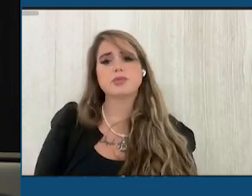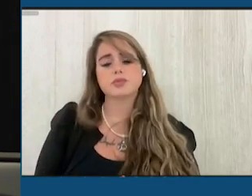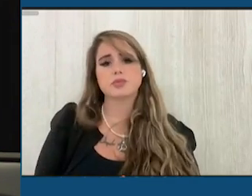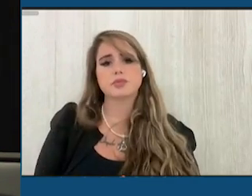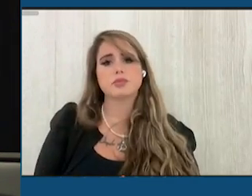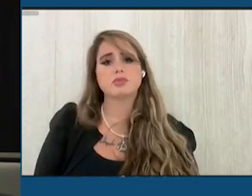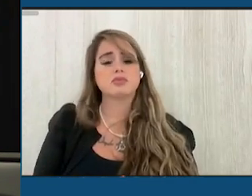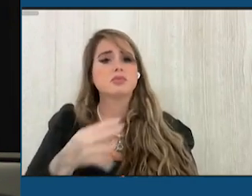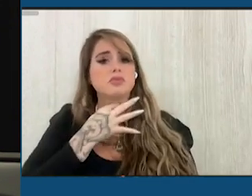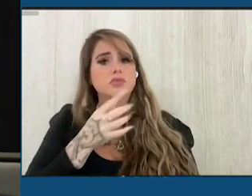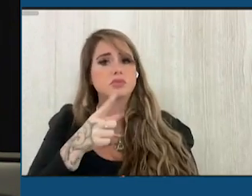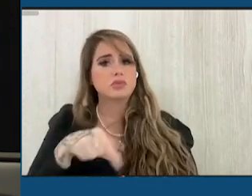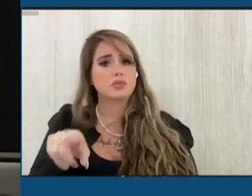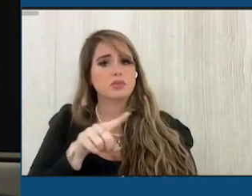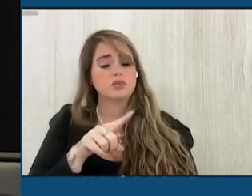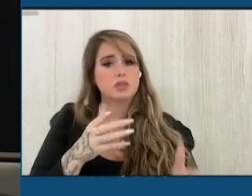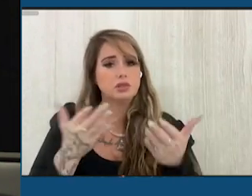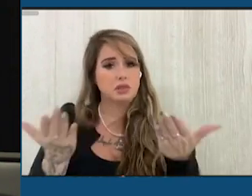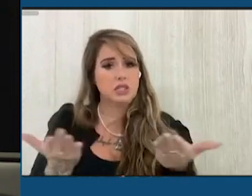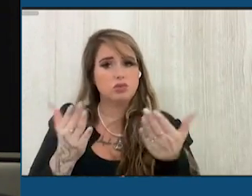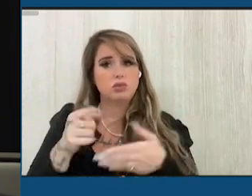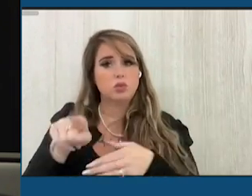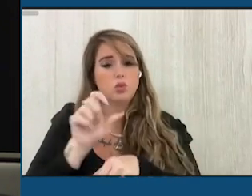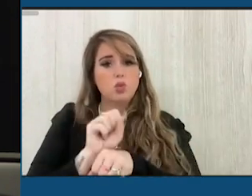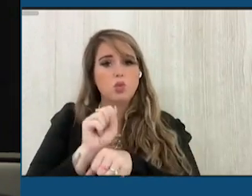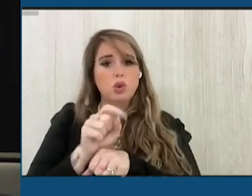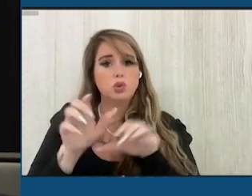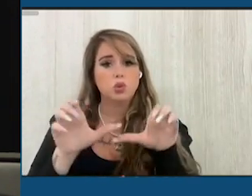Anybody here, who here works or does